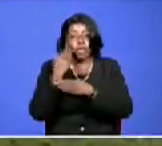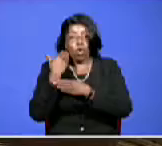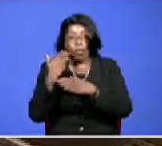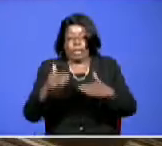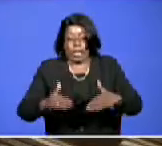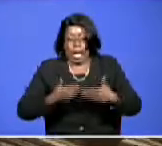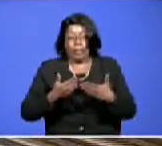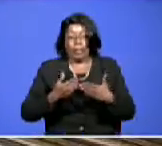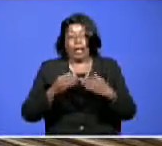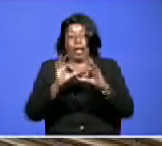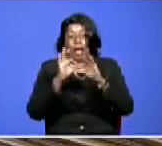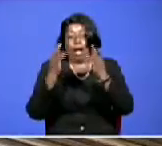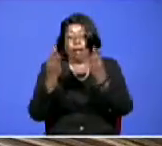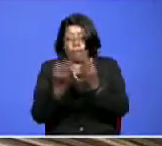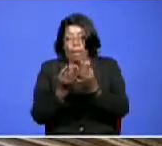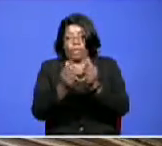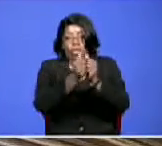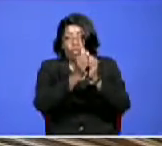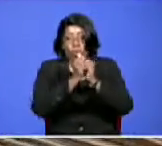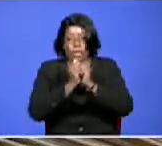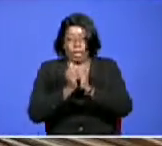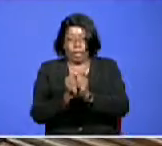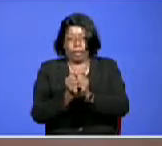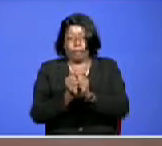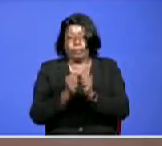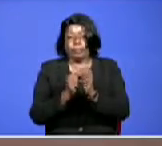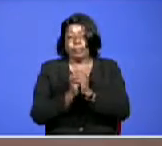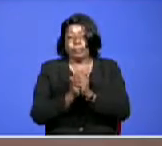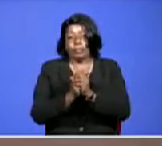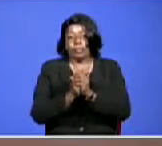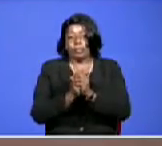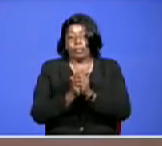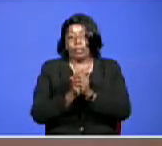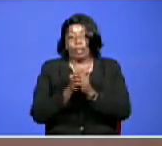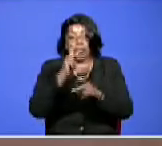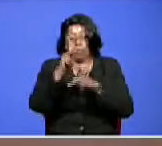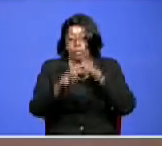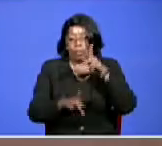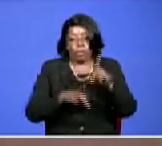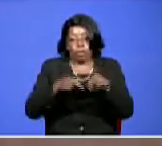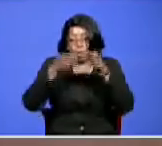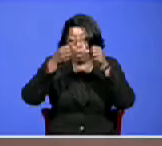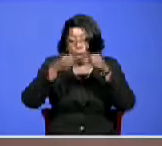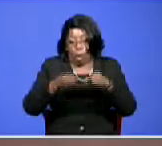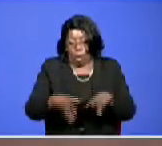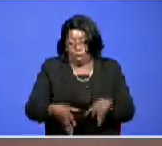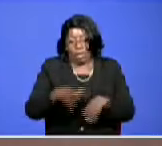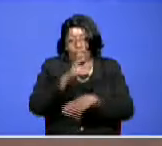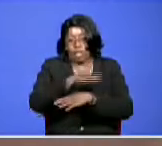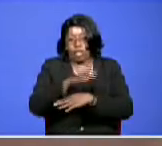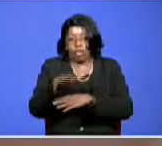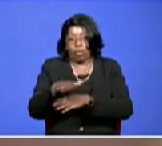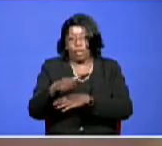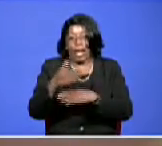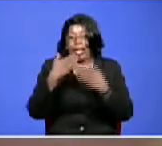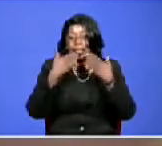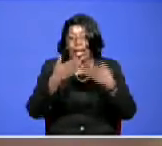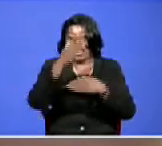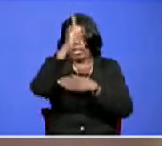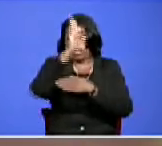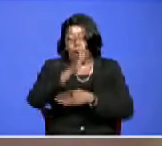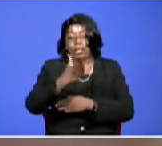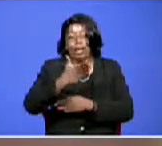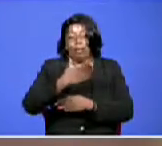intact as she grieves for parents who are suffering immensely. People lost their children. Like, I so thank God, like,